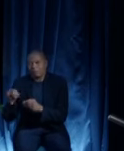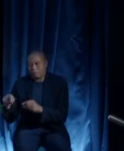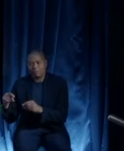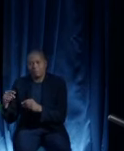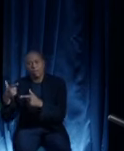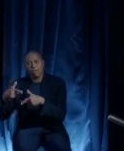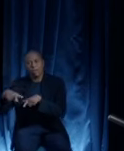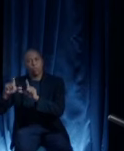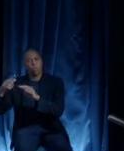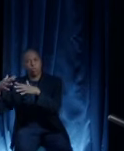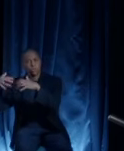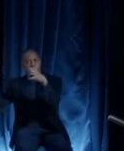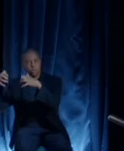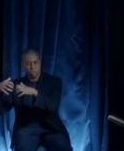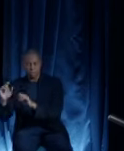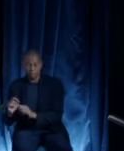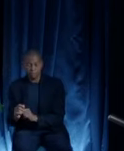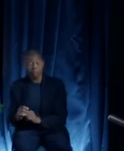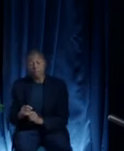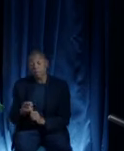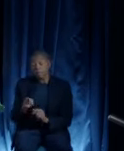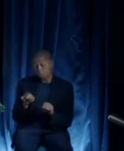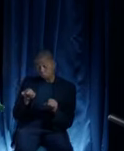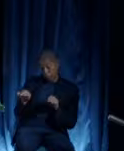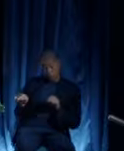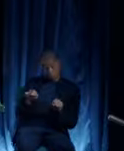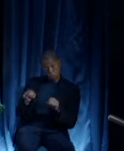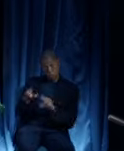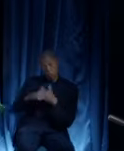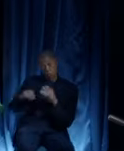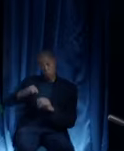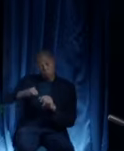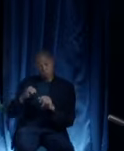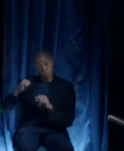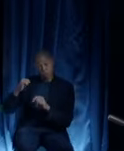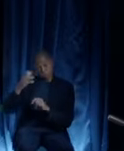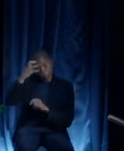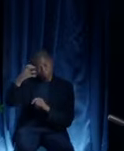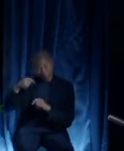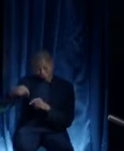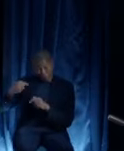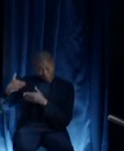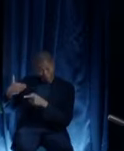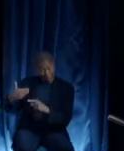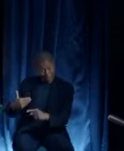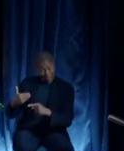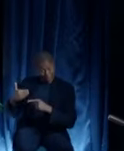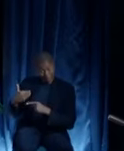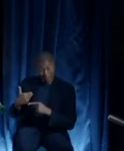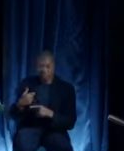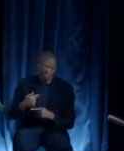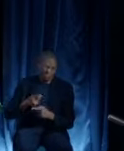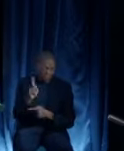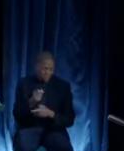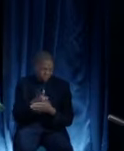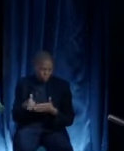And of the two, I suppose, in the Stuart period, in the early Stuart period in particular, there's been a tendency for historians,